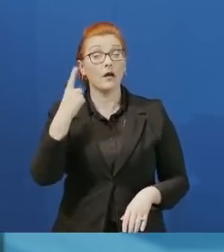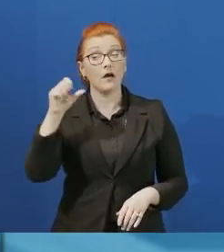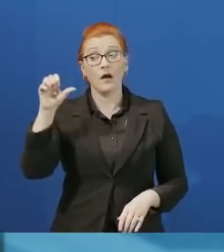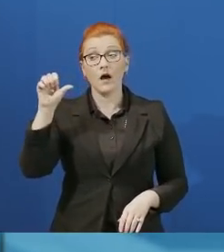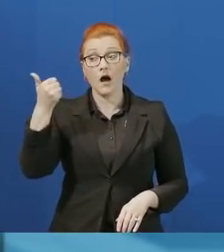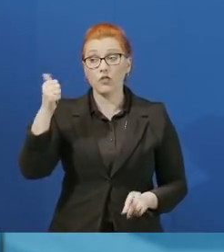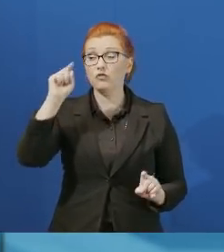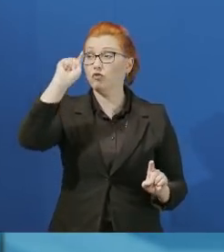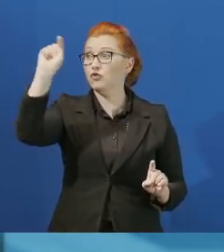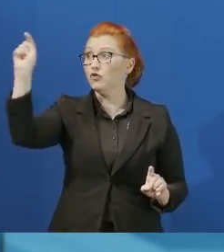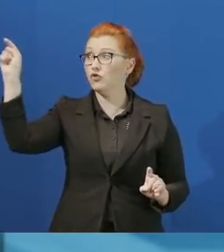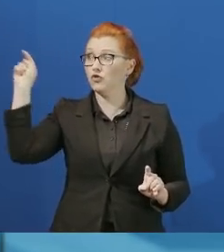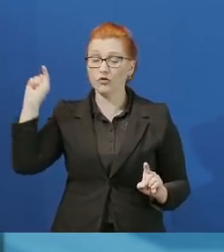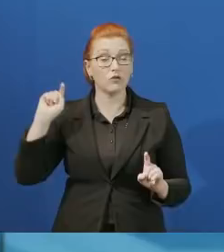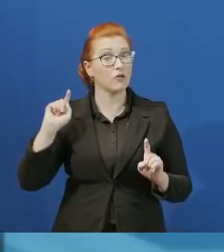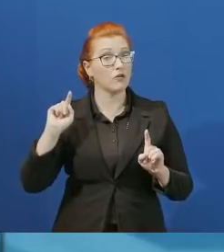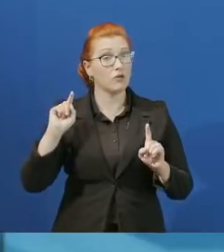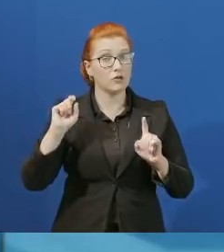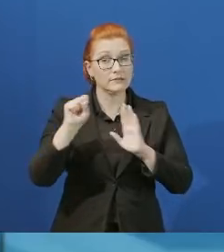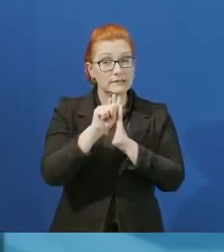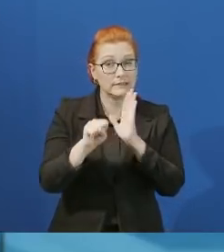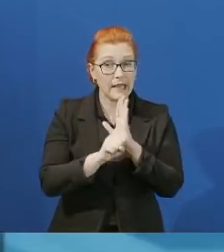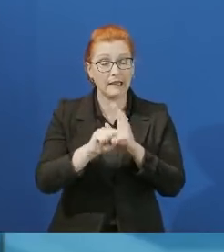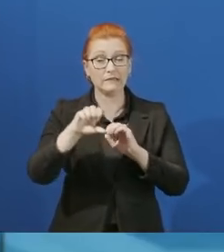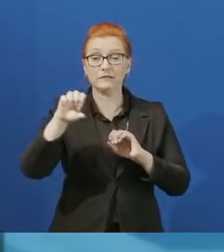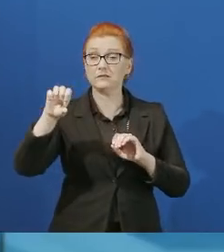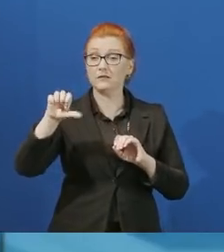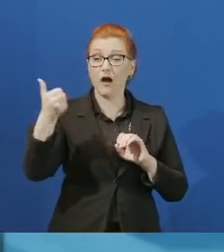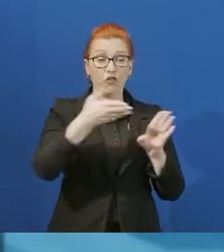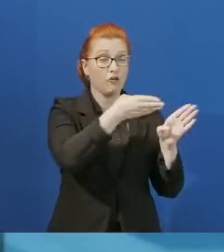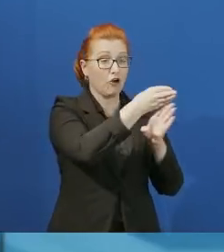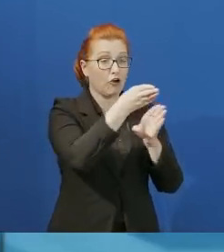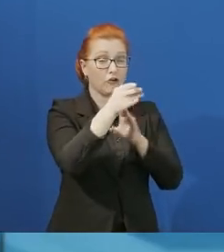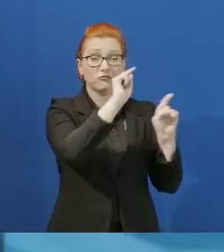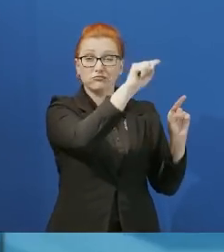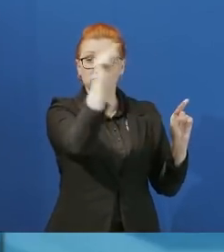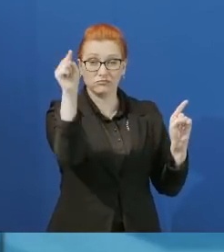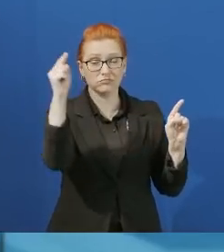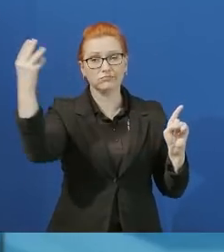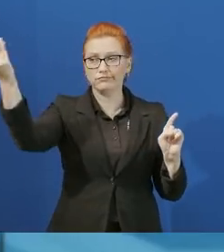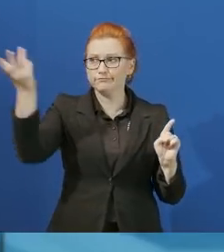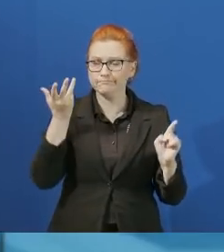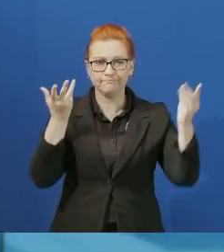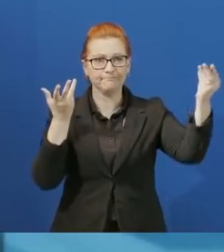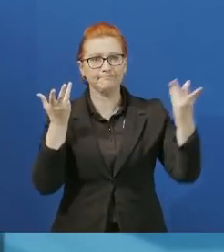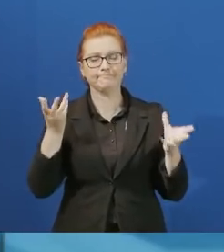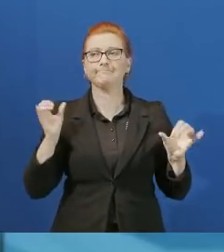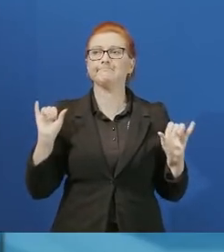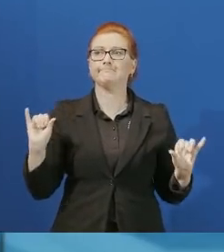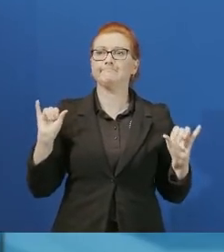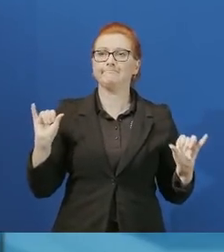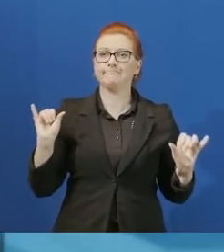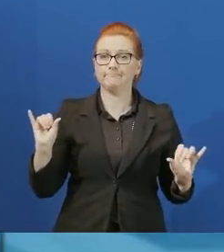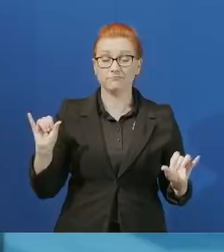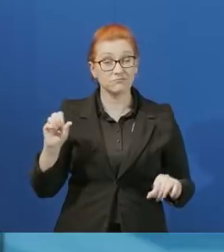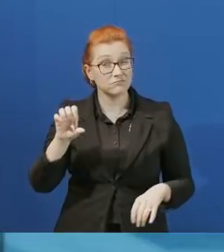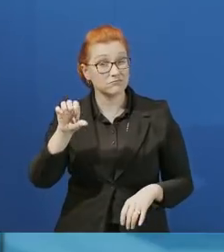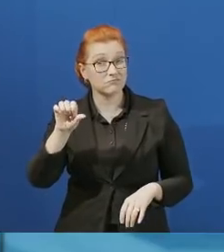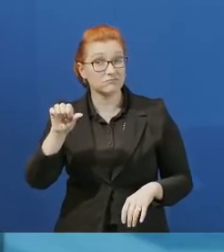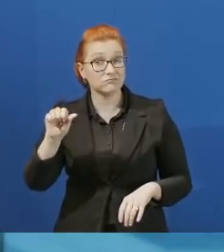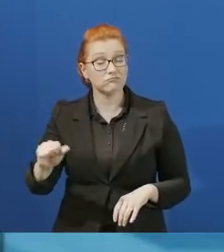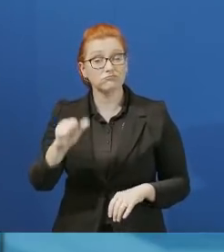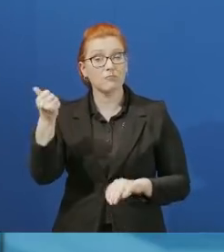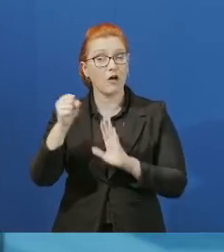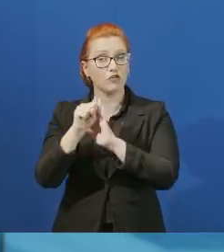have other situations. I know there are states that have opened, I think this upcoming week, at 25%